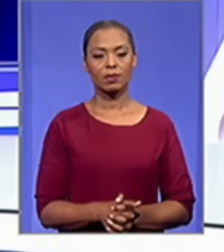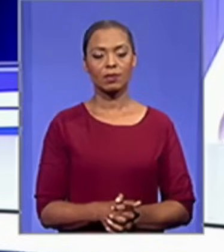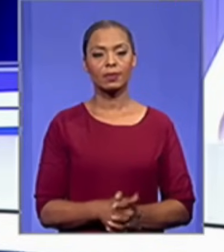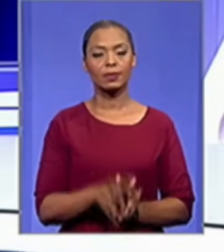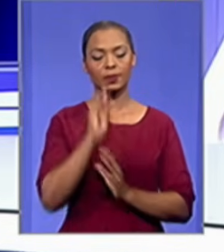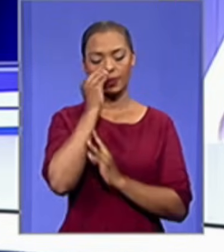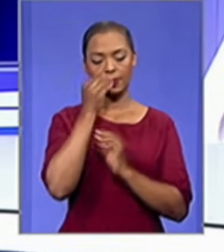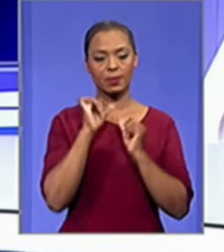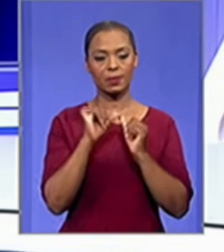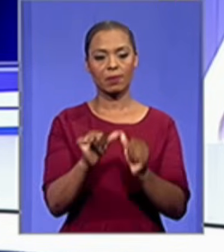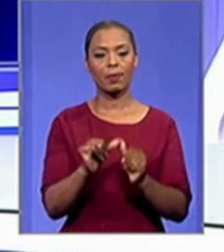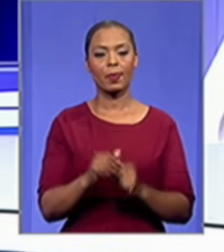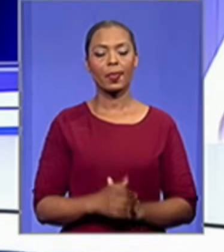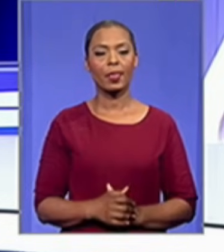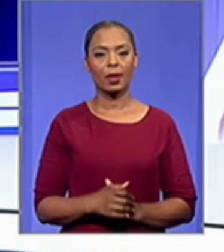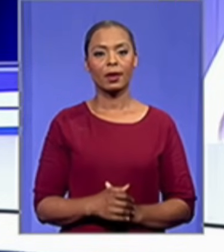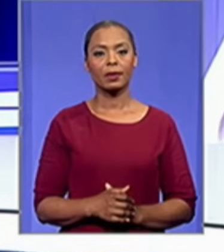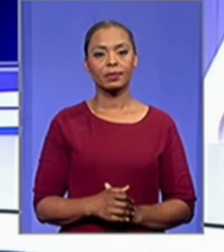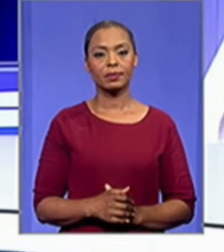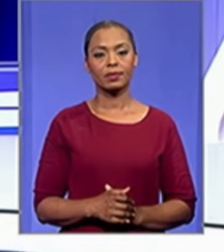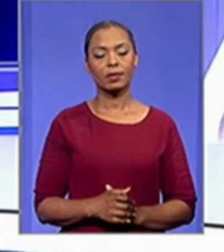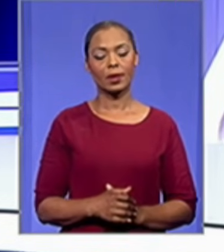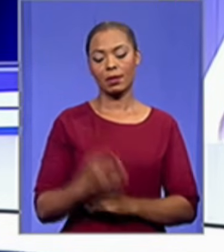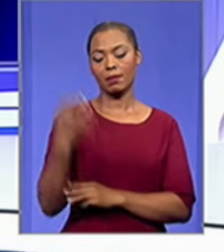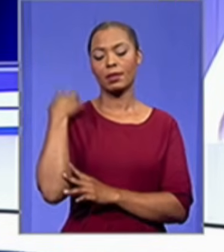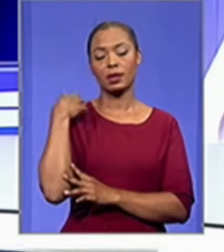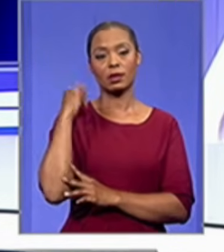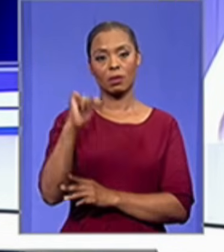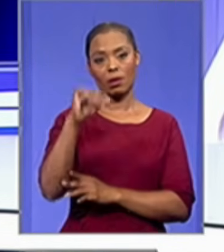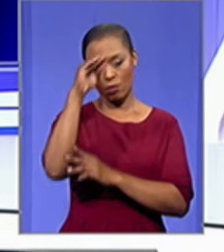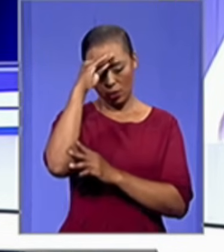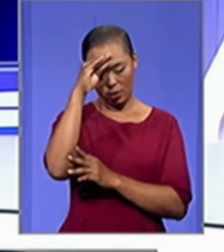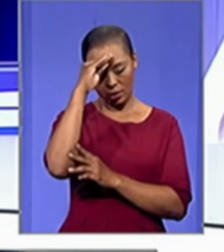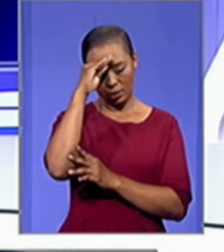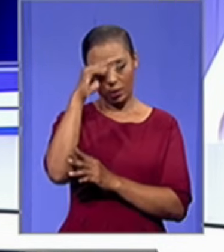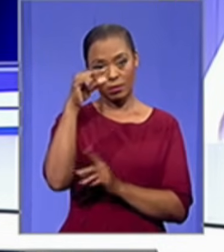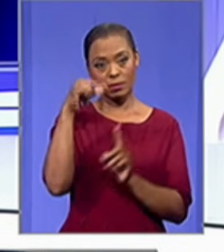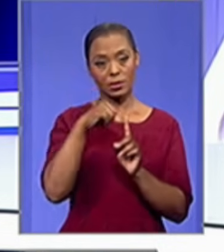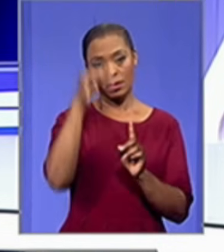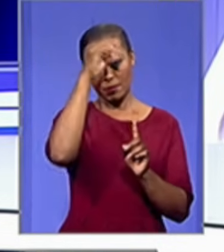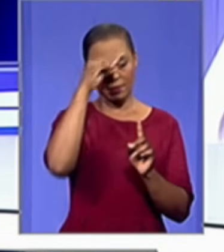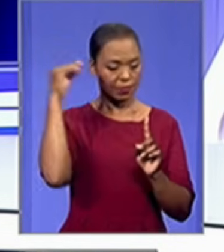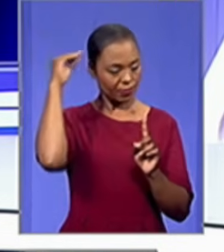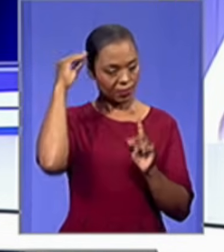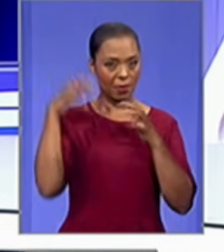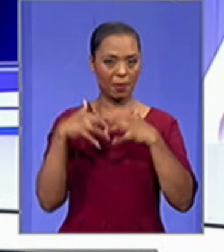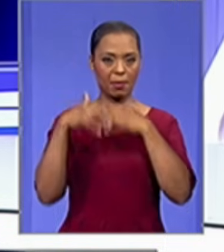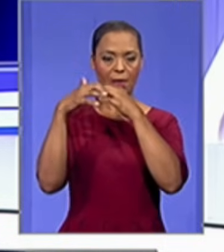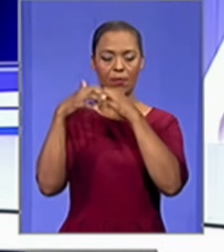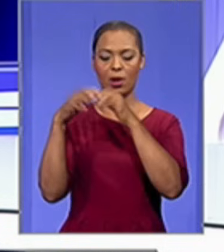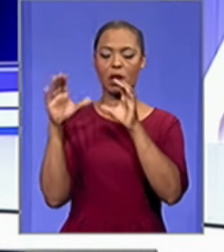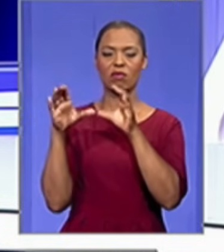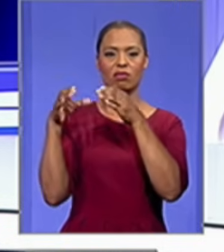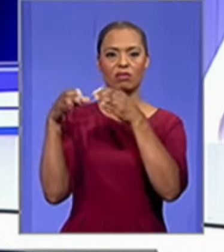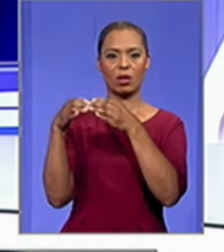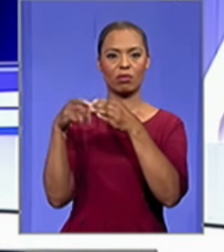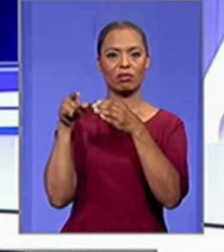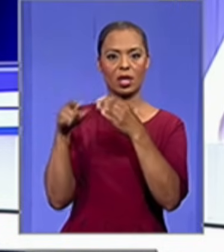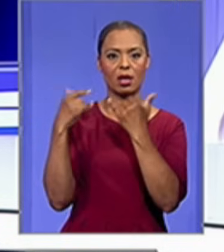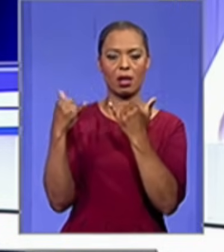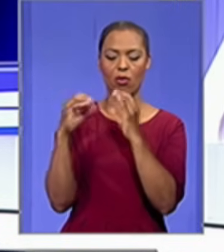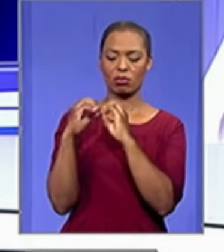Ditaba di tšwela pele. Tona ya maphodisa Peggy Cele o re go hlomilwe lefapha la twantšho ya bosenyi ka go gwerana le mafapha